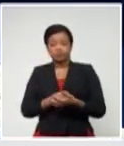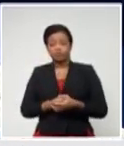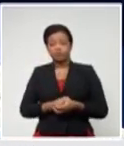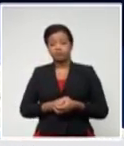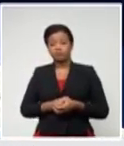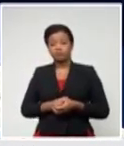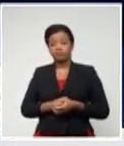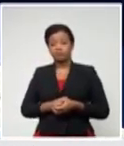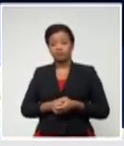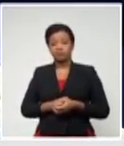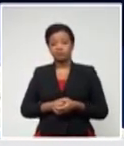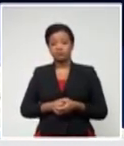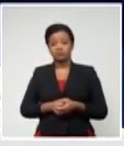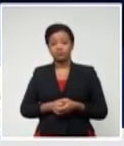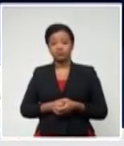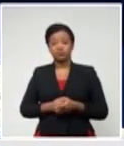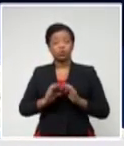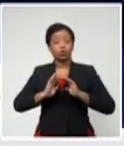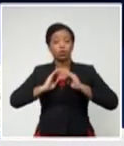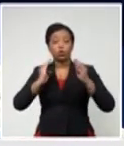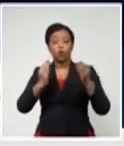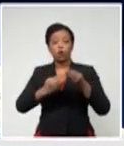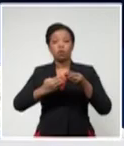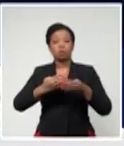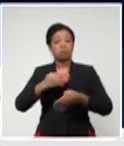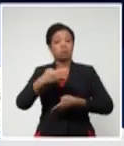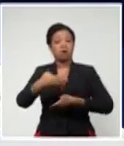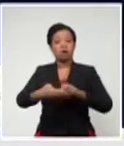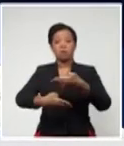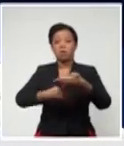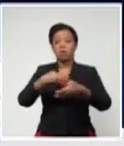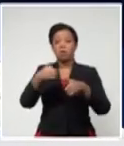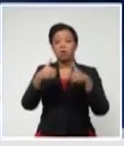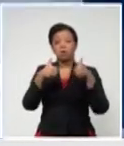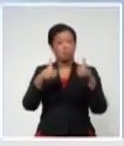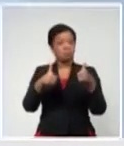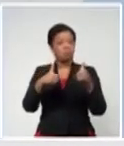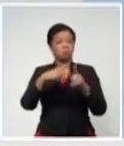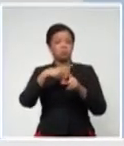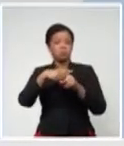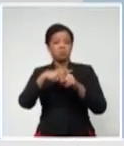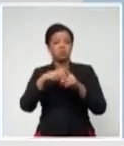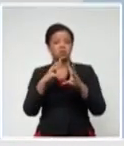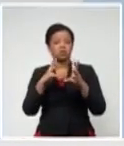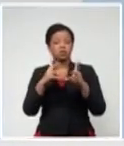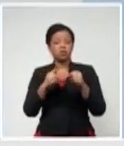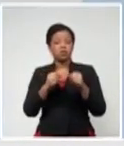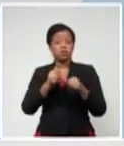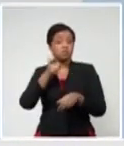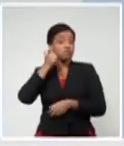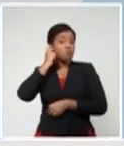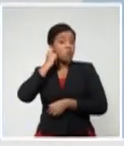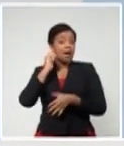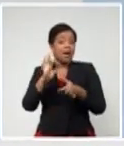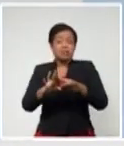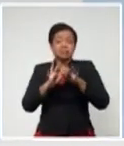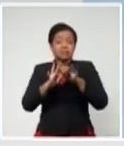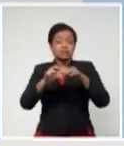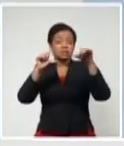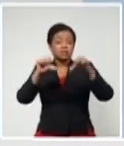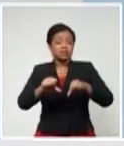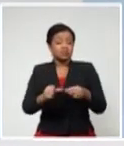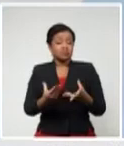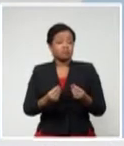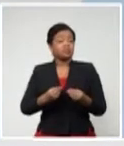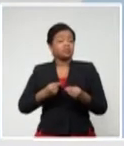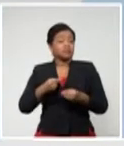total, all of which are also clinically stable. The patient that had remained in a critical state for several days,